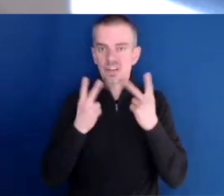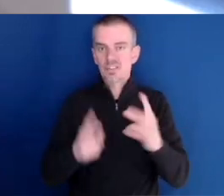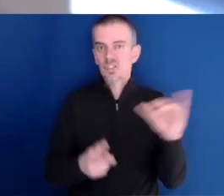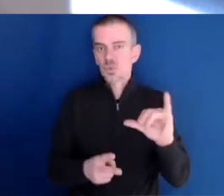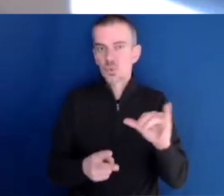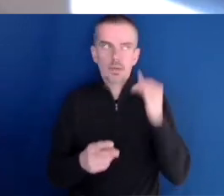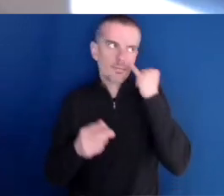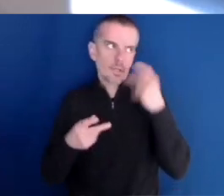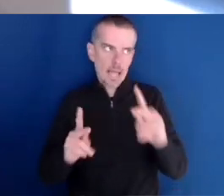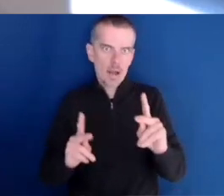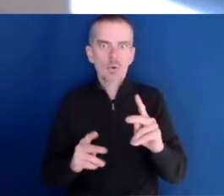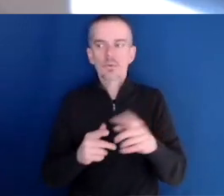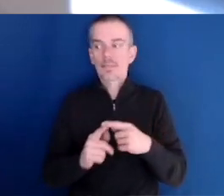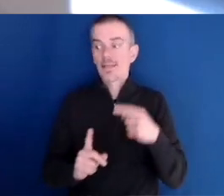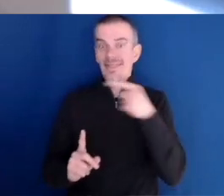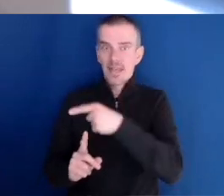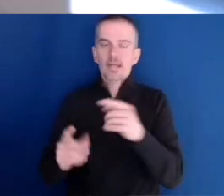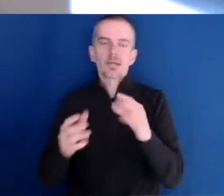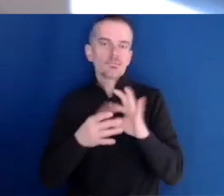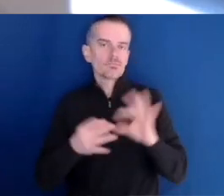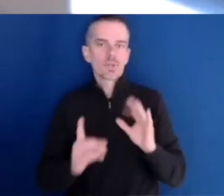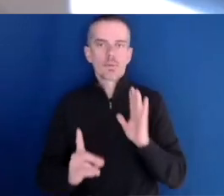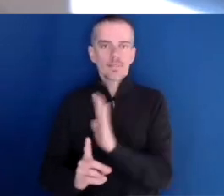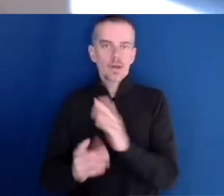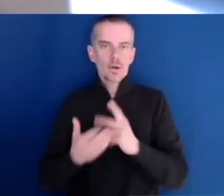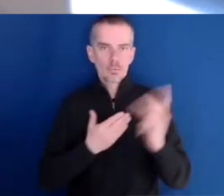can speak to, their programs too.